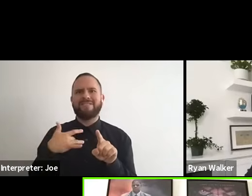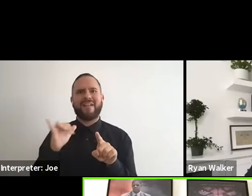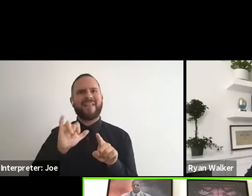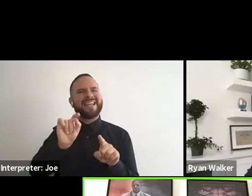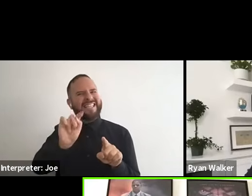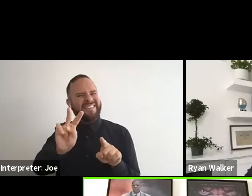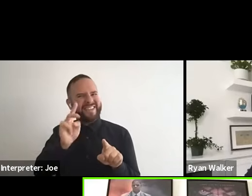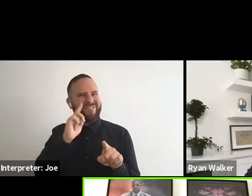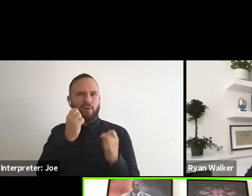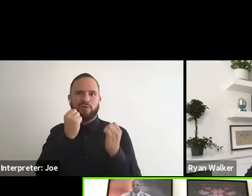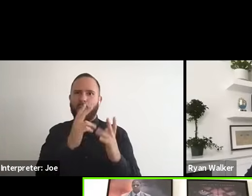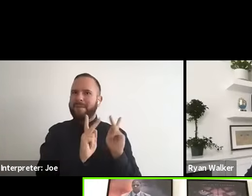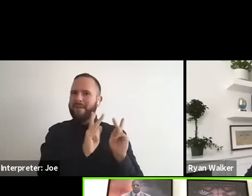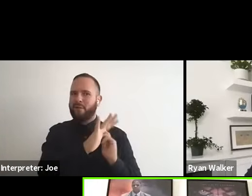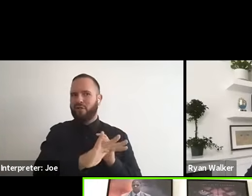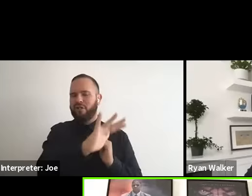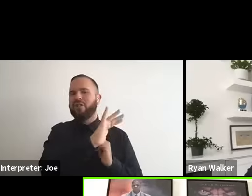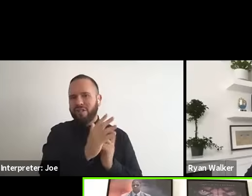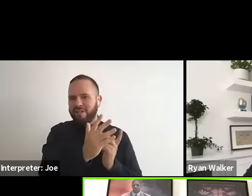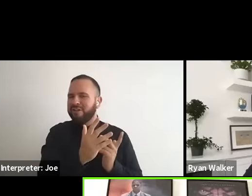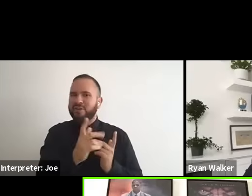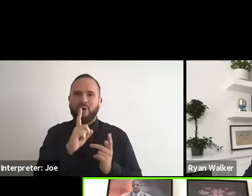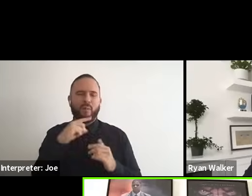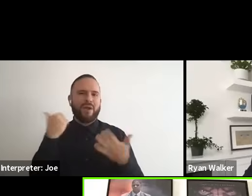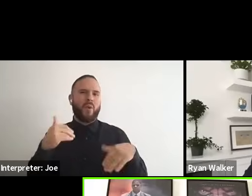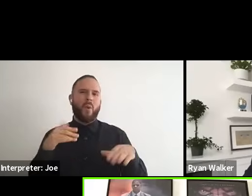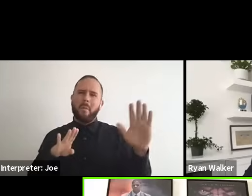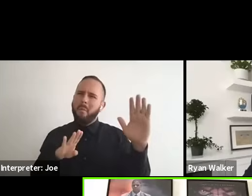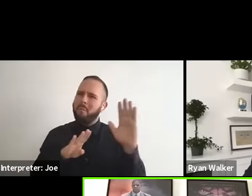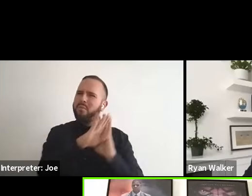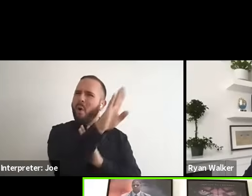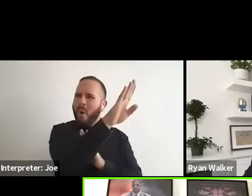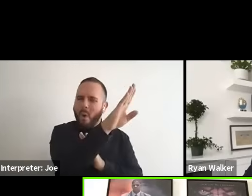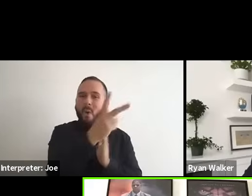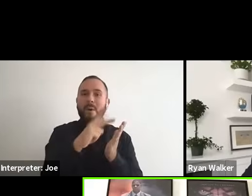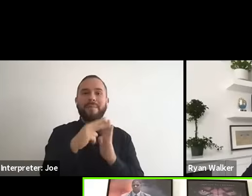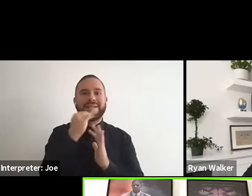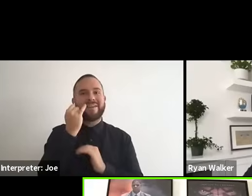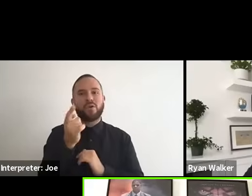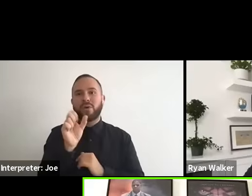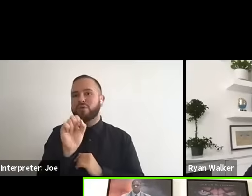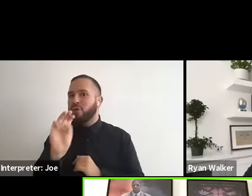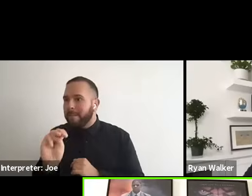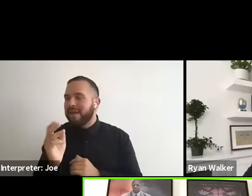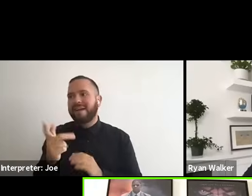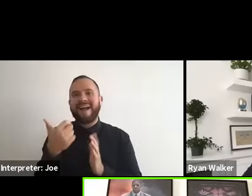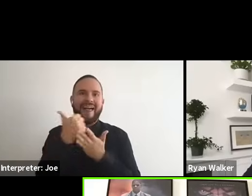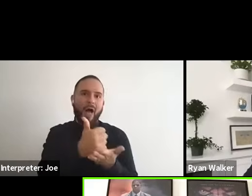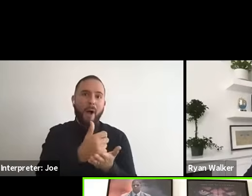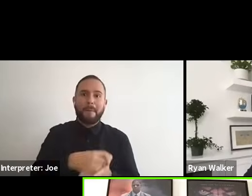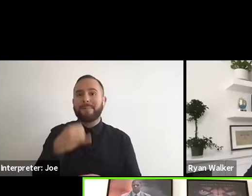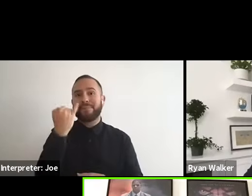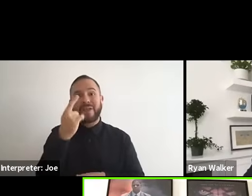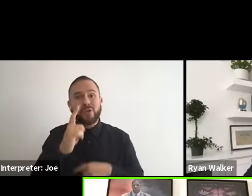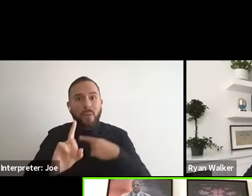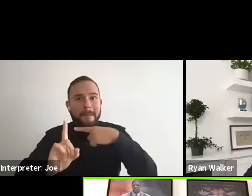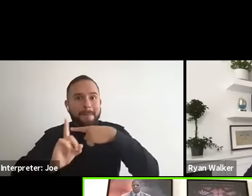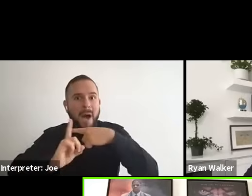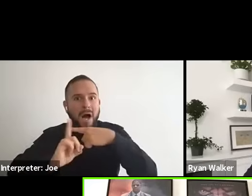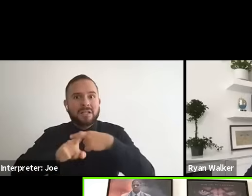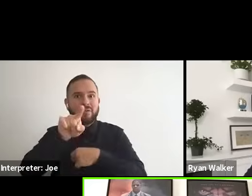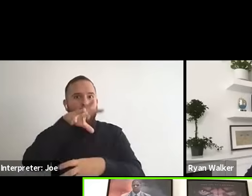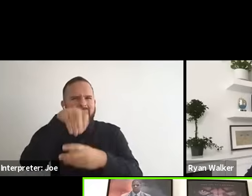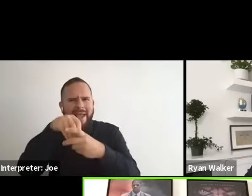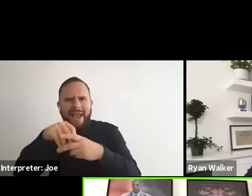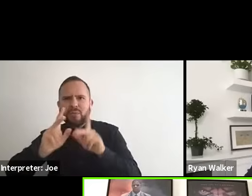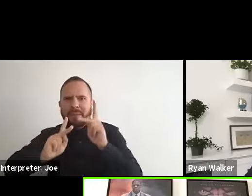It exploded in a lot of ways. So if you had a presence on social media, it helped you. If you had a positive presence where you were engaging with people,